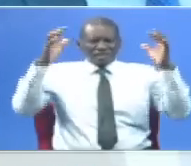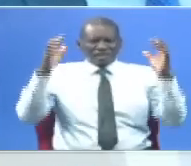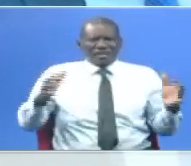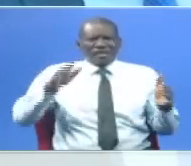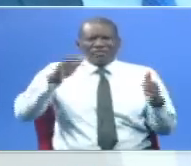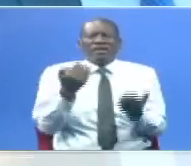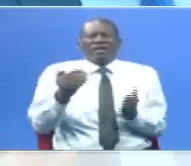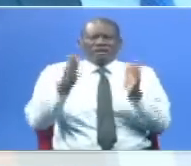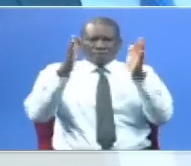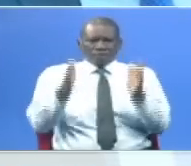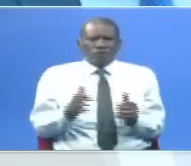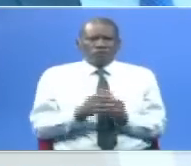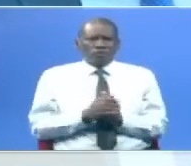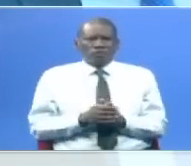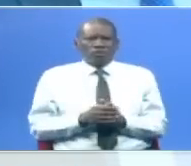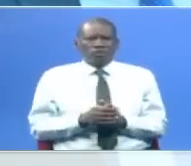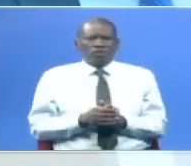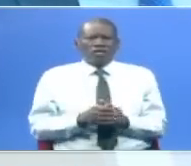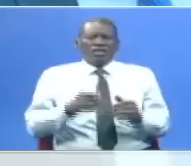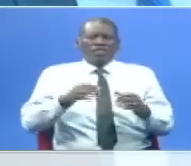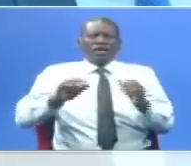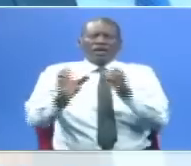than any one individual,